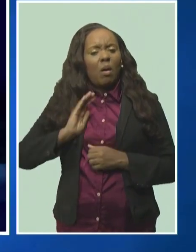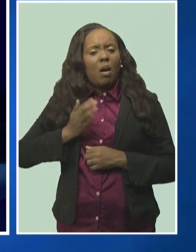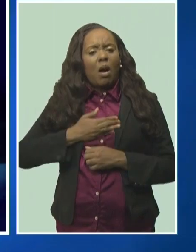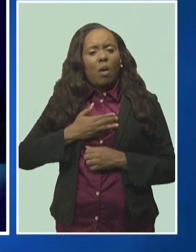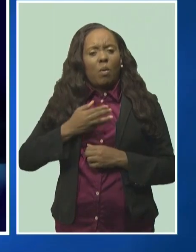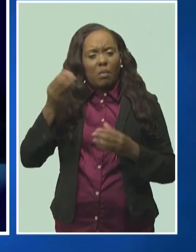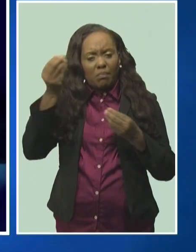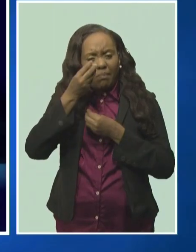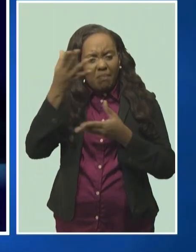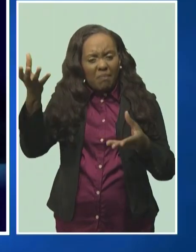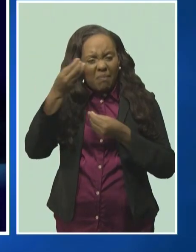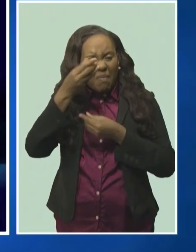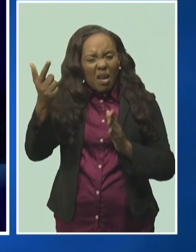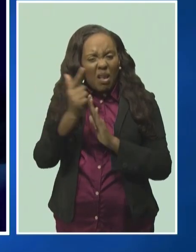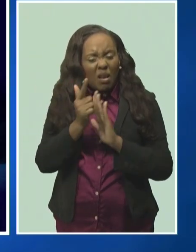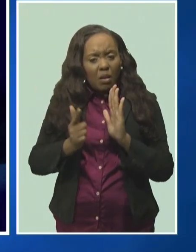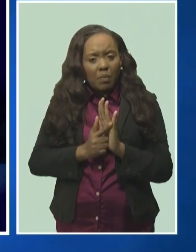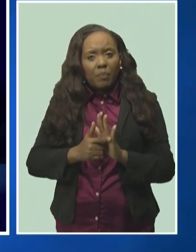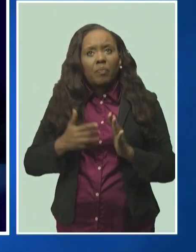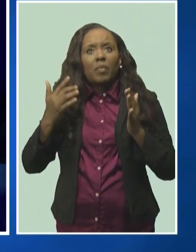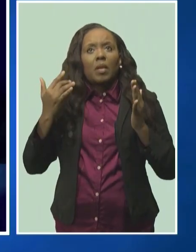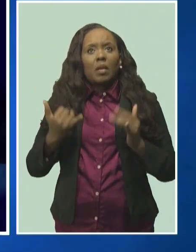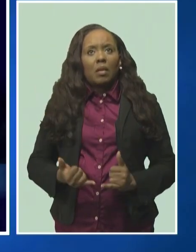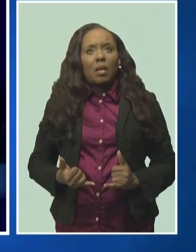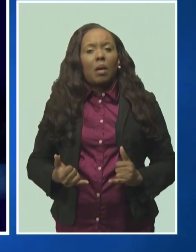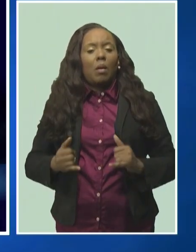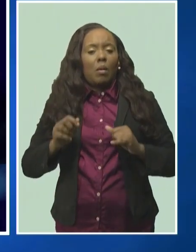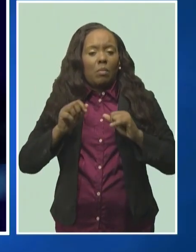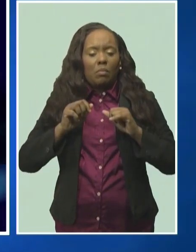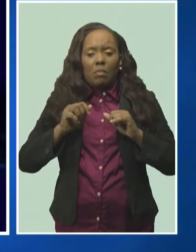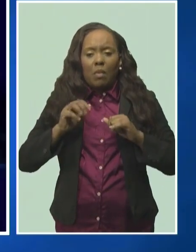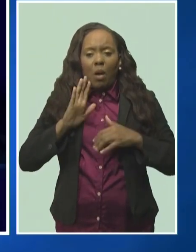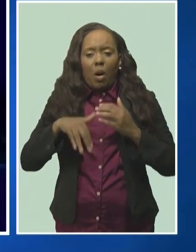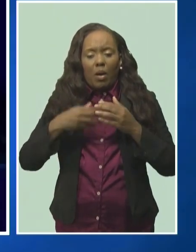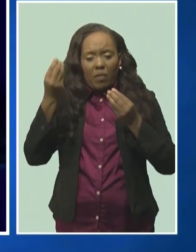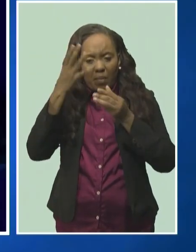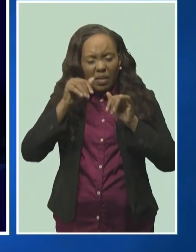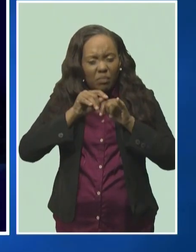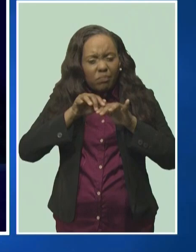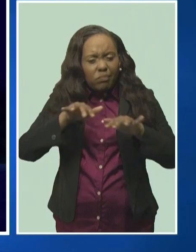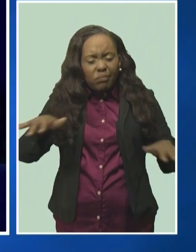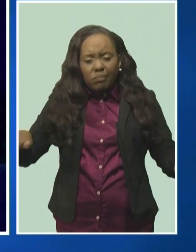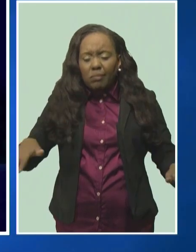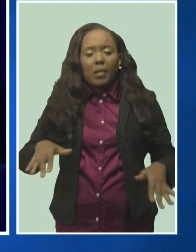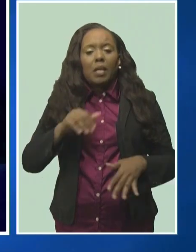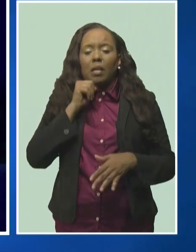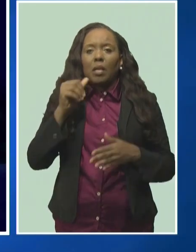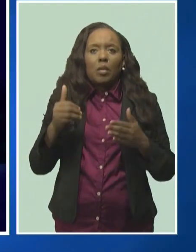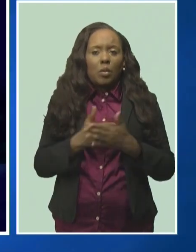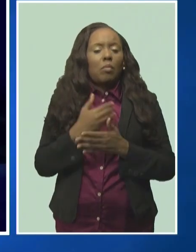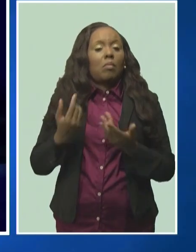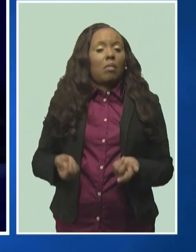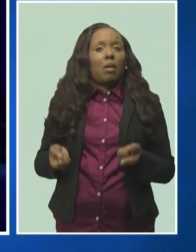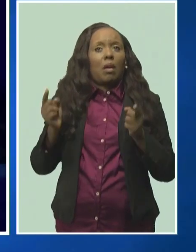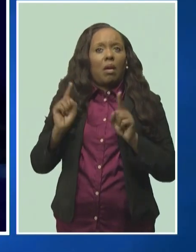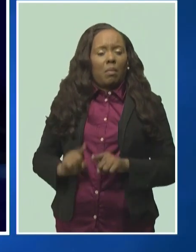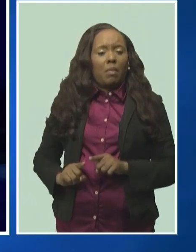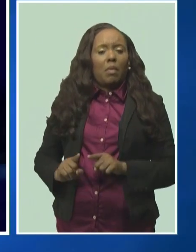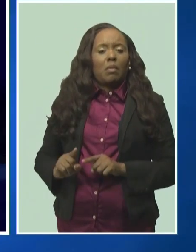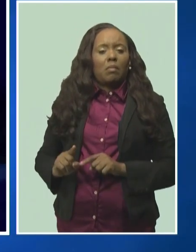the entity is circulated, it is now coming across as if it is a new event. But it is actually an old